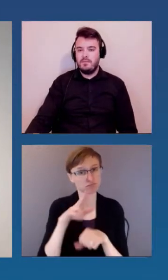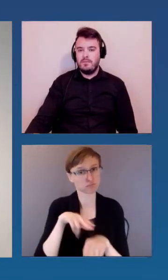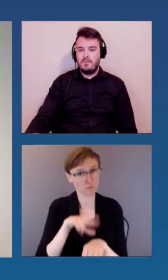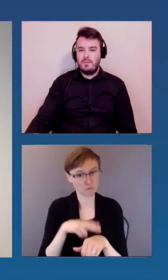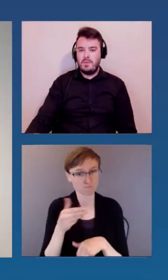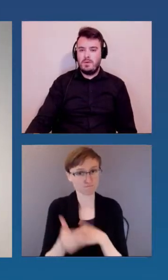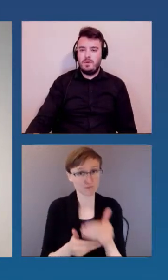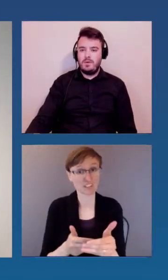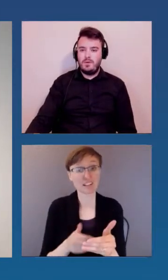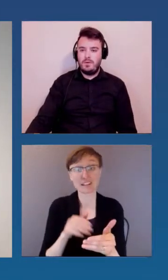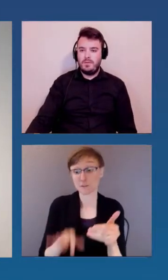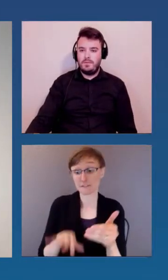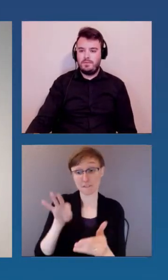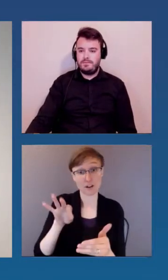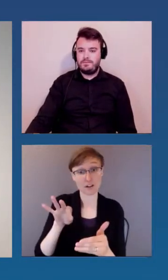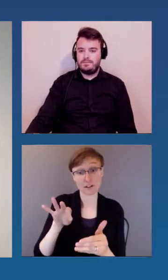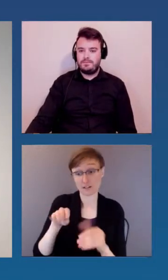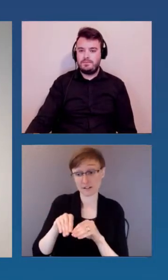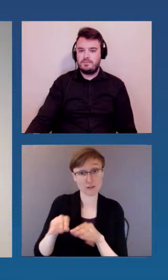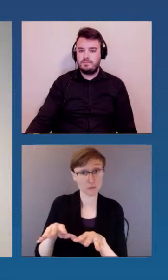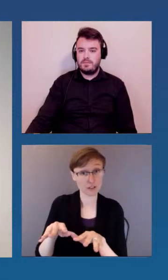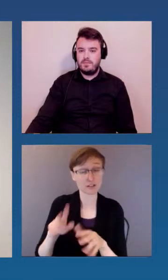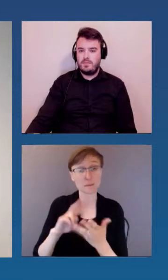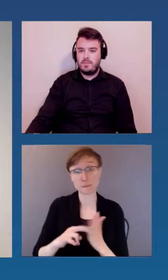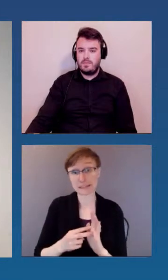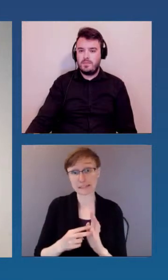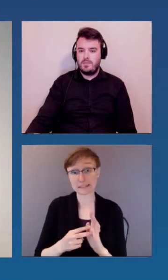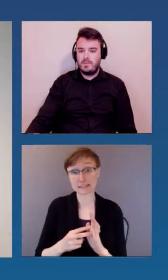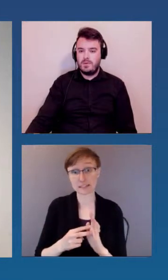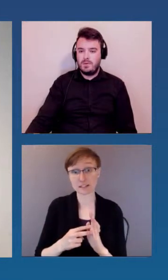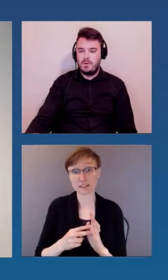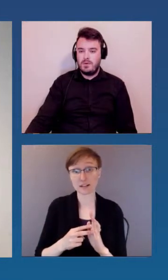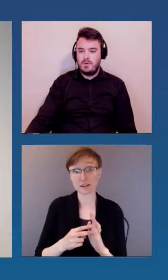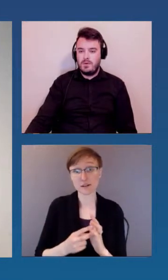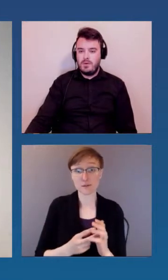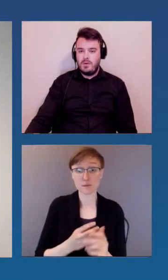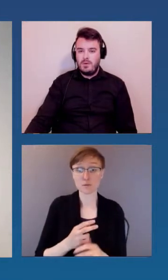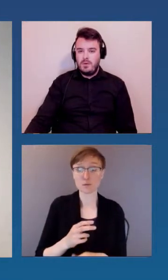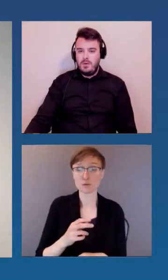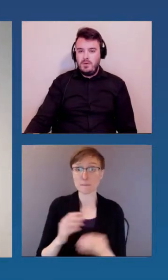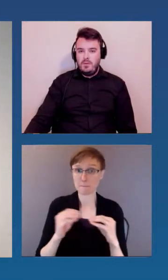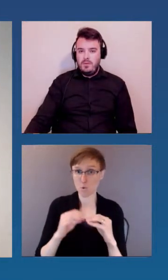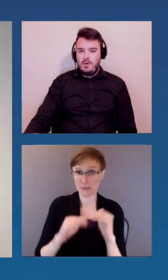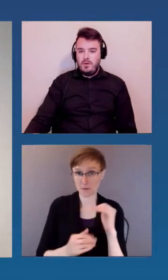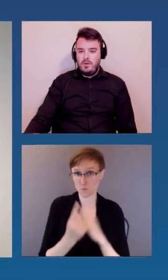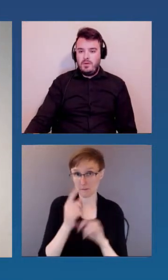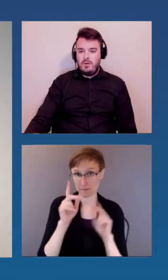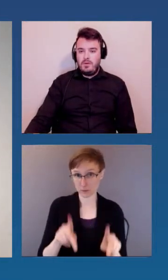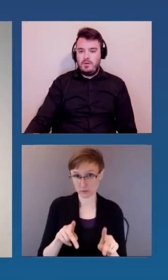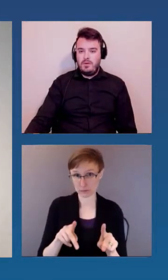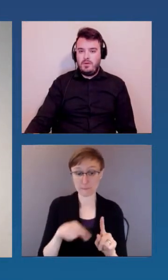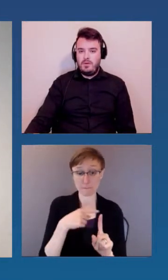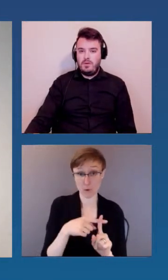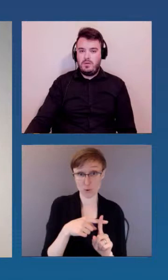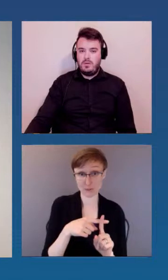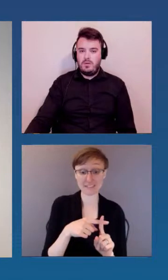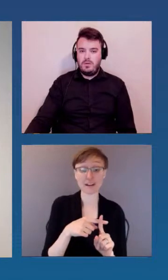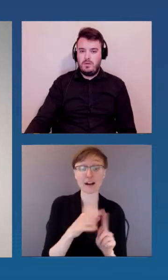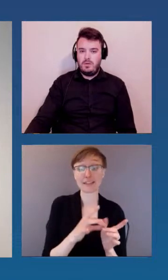We're going to be keeping the questions today for specific to COVID-19 and the post-secondary institutions. Would you have another question, CTV